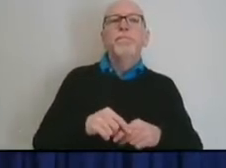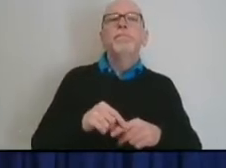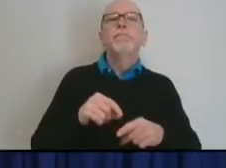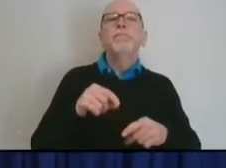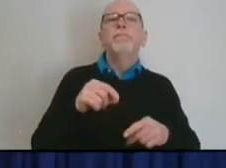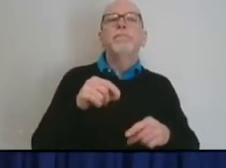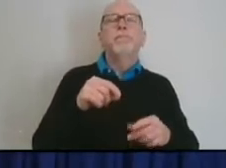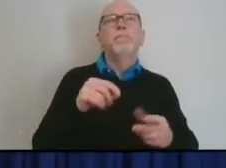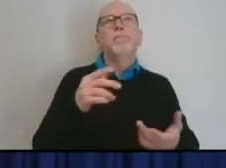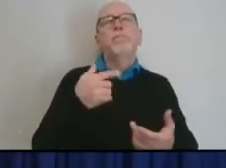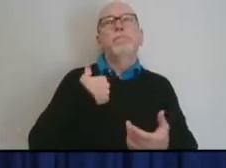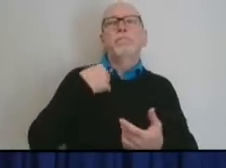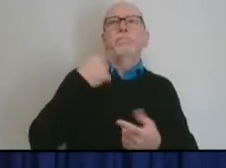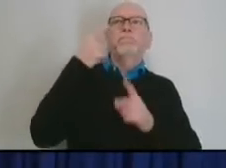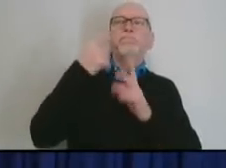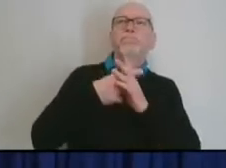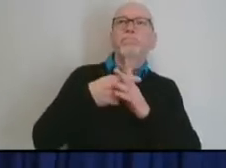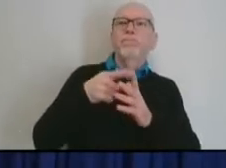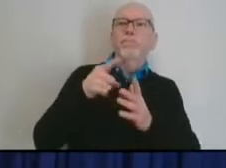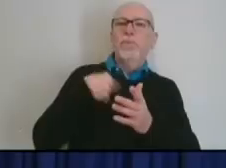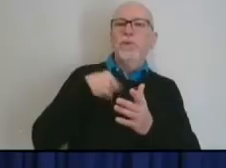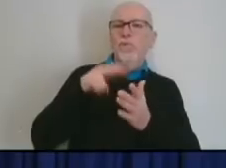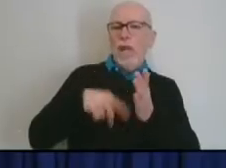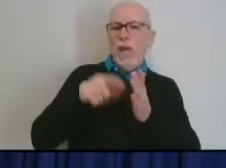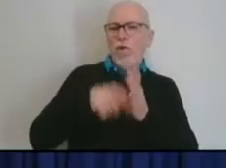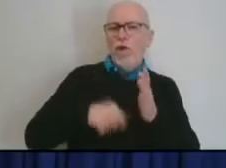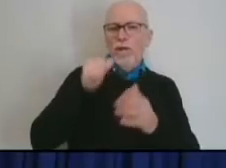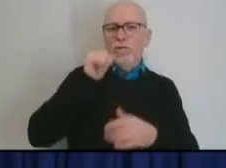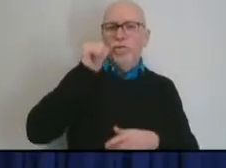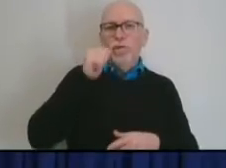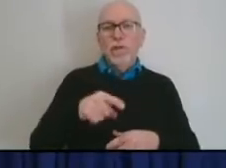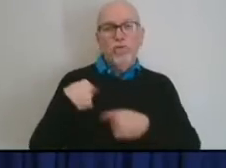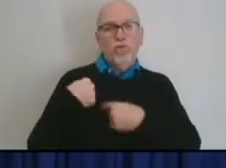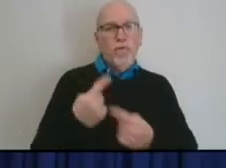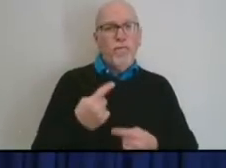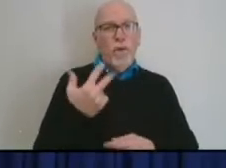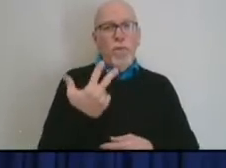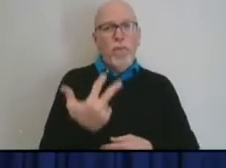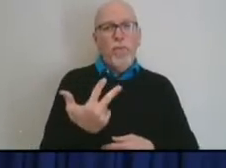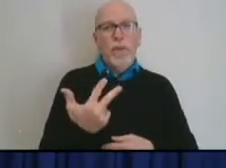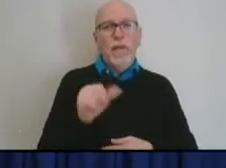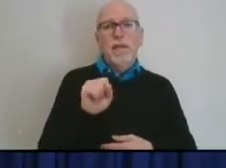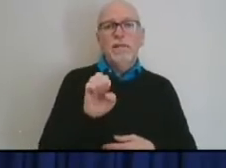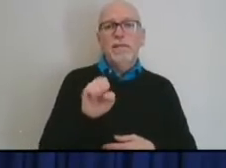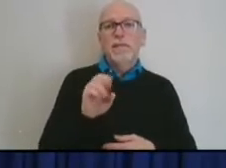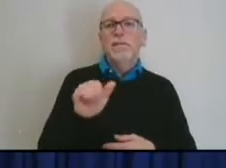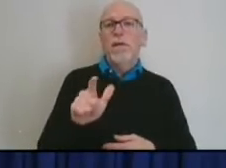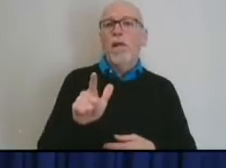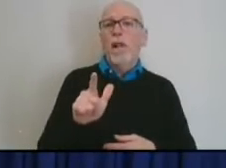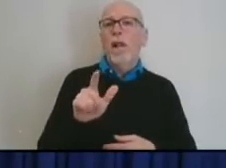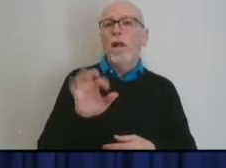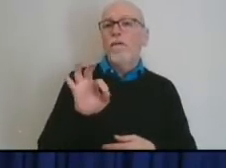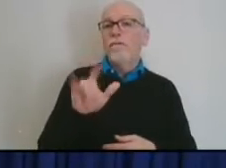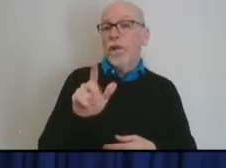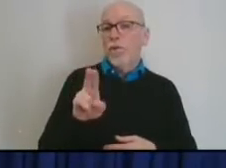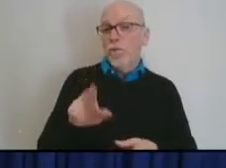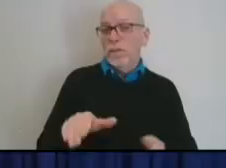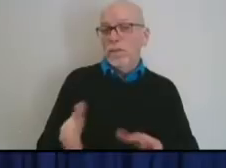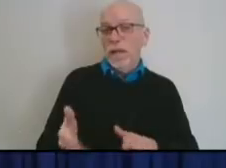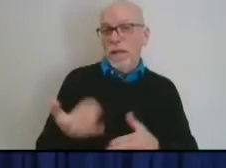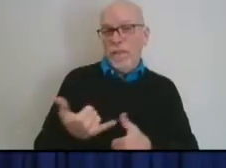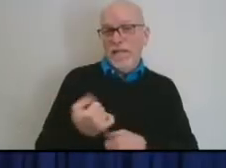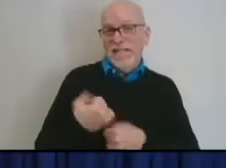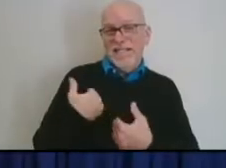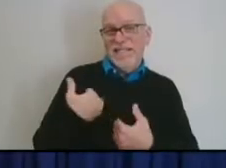I was reminded in an article I read yesterday that so far there's been 3 seasonal flu deaths this season. You